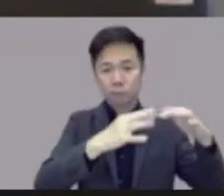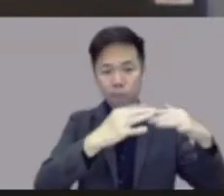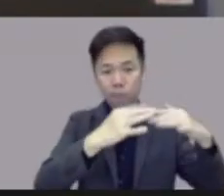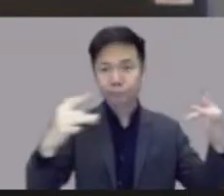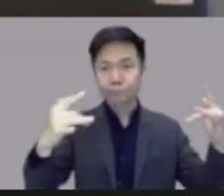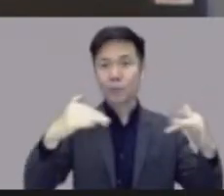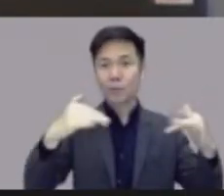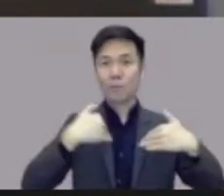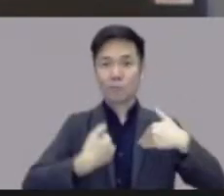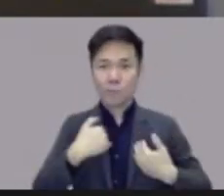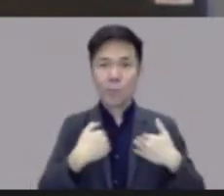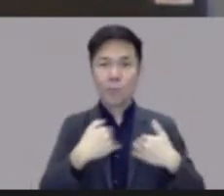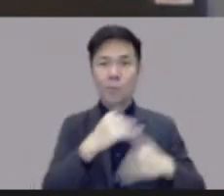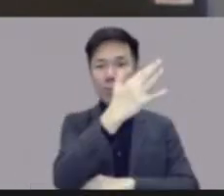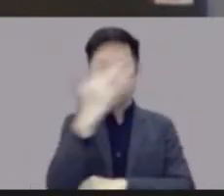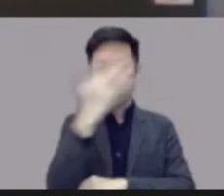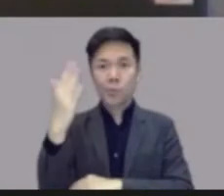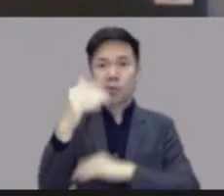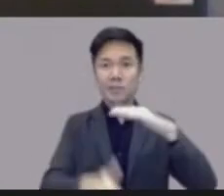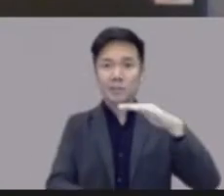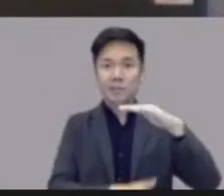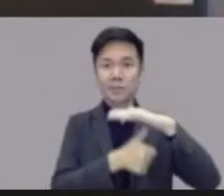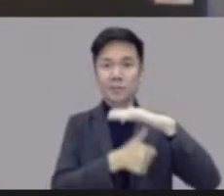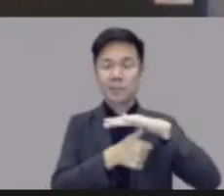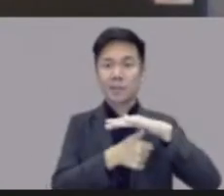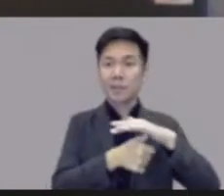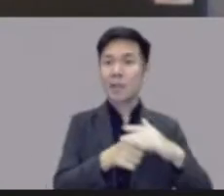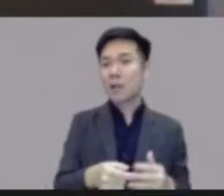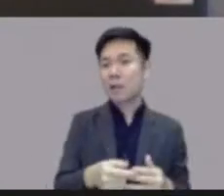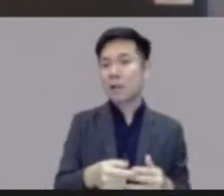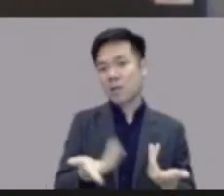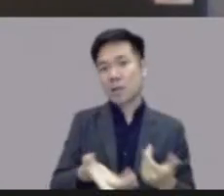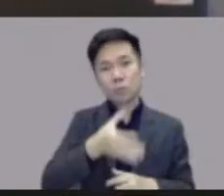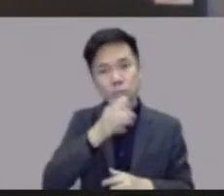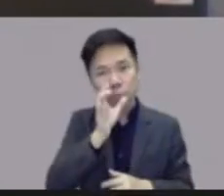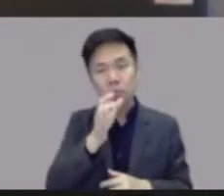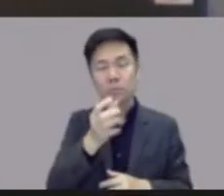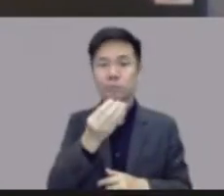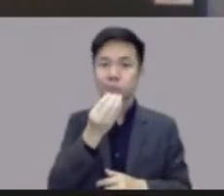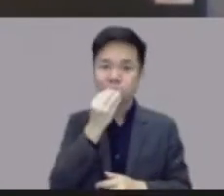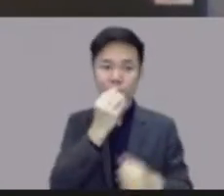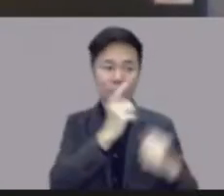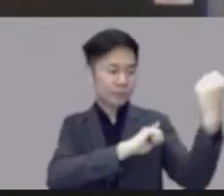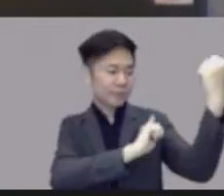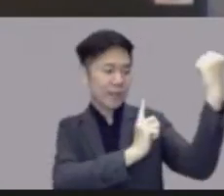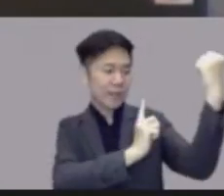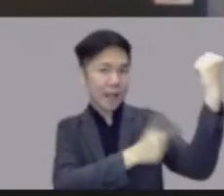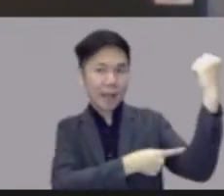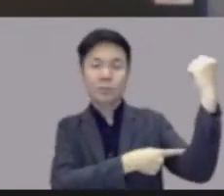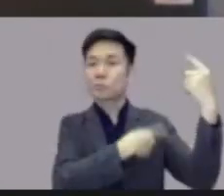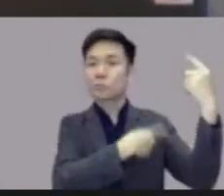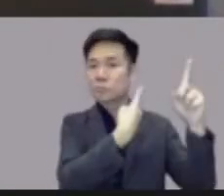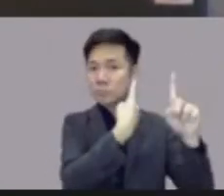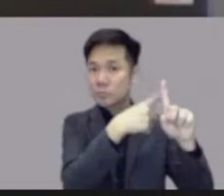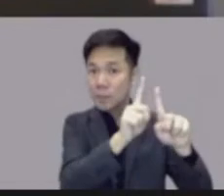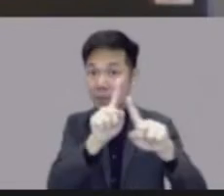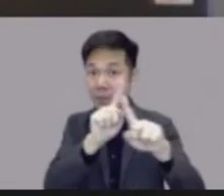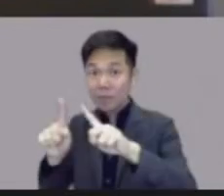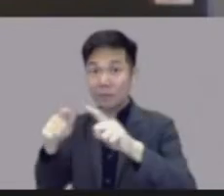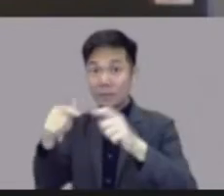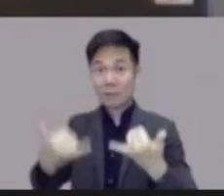cities consumption and production issues that you will be deliberating during this